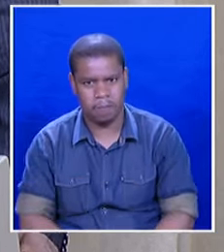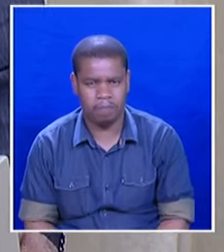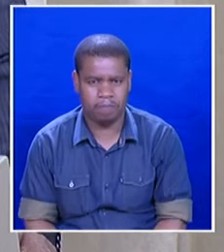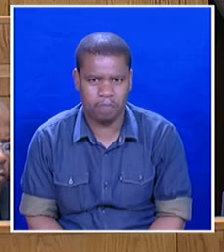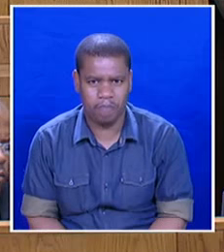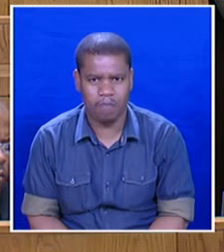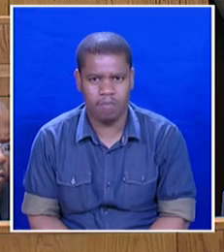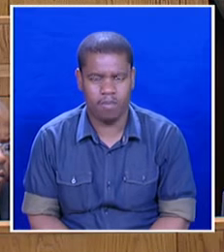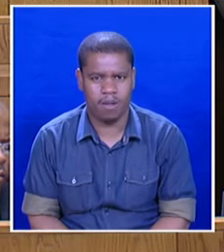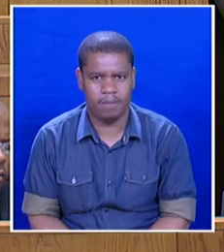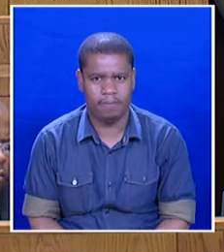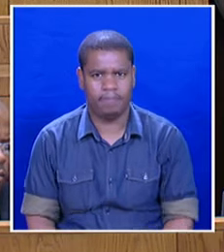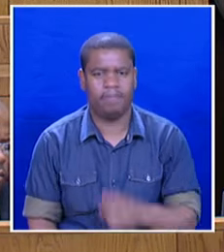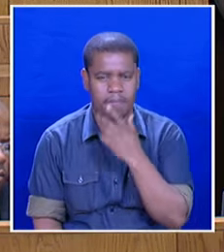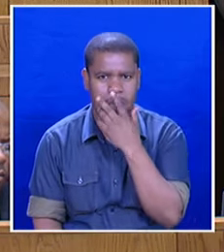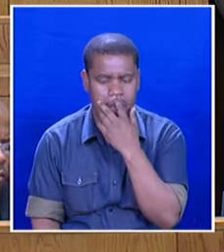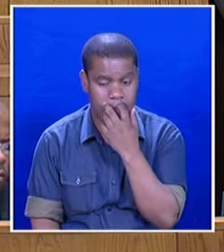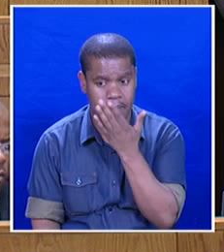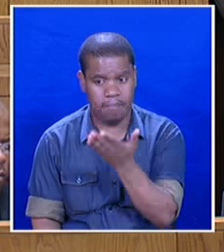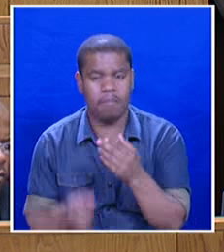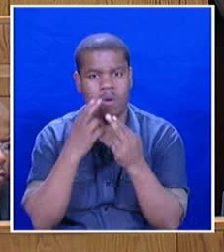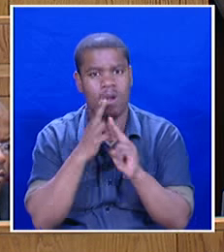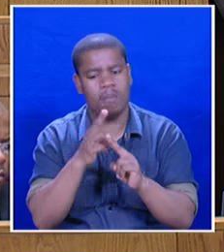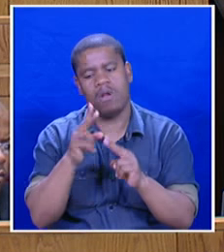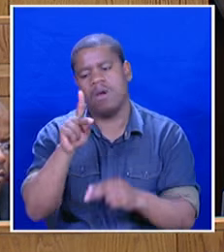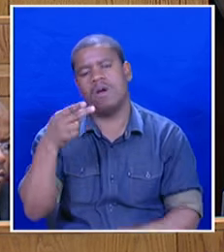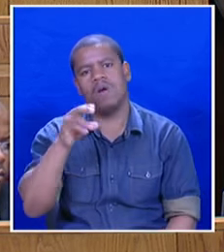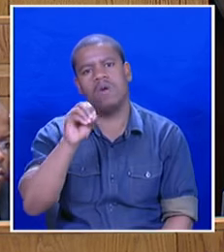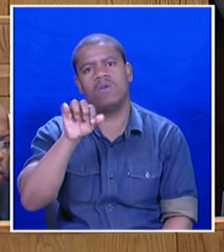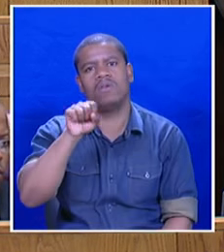The Honorable Khosisi Tlamorago